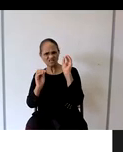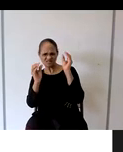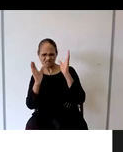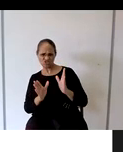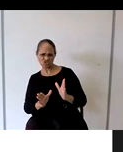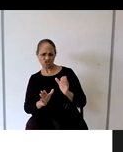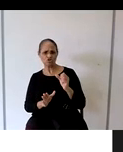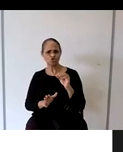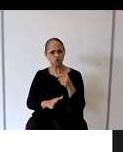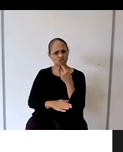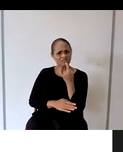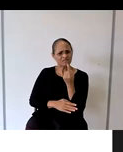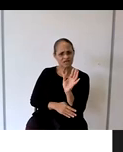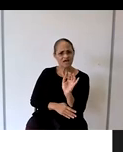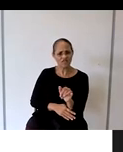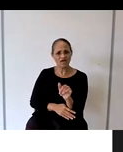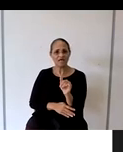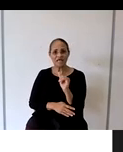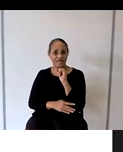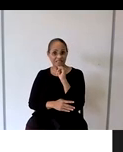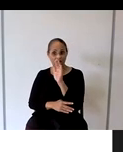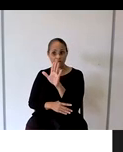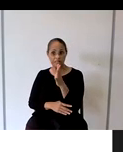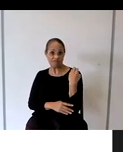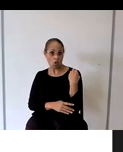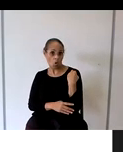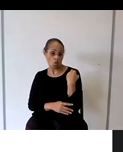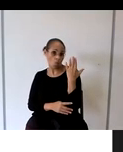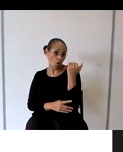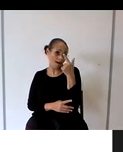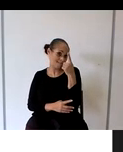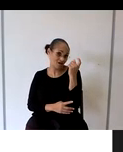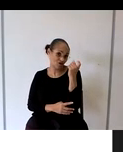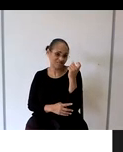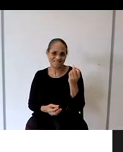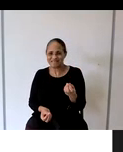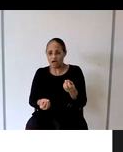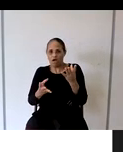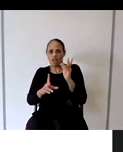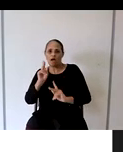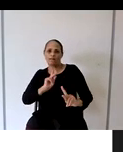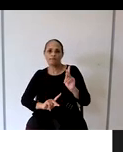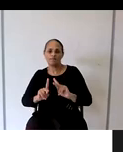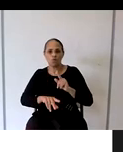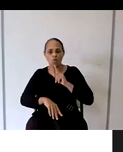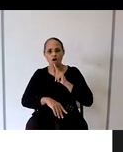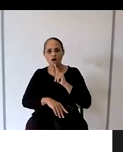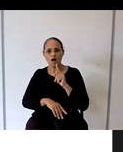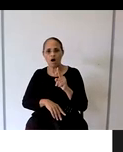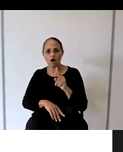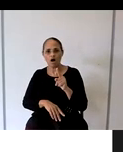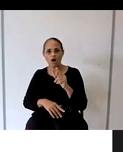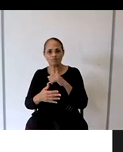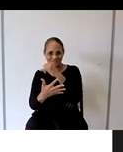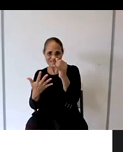And she says that, you know, that's not his fault, because that's how a lot of people are interacting with